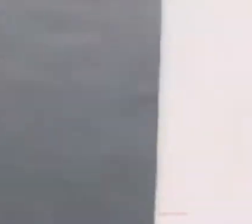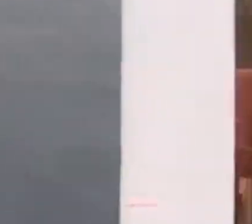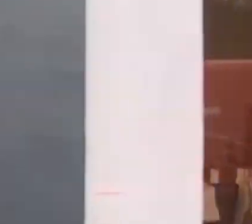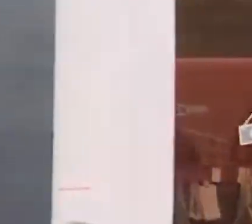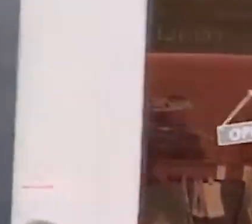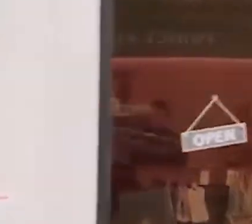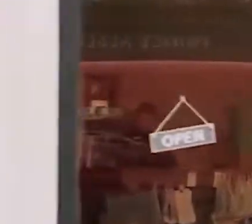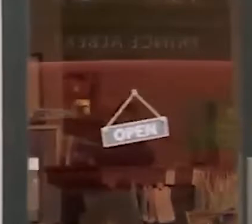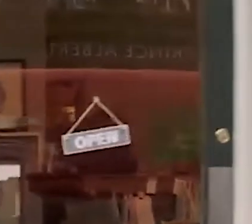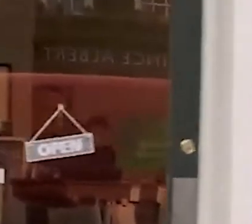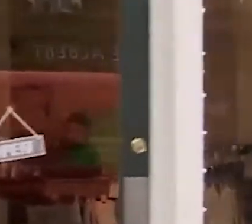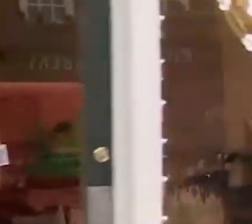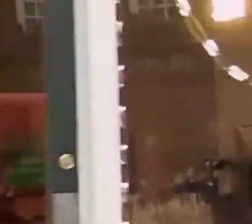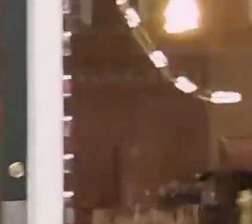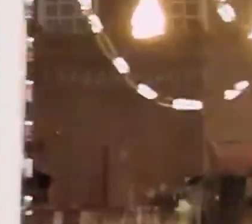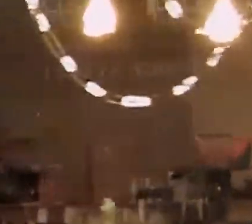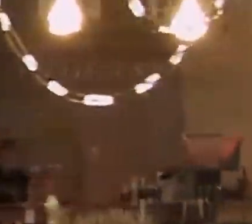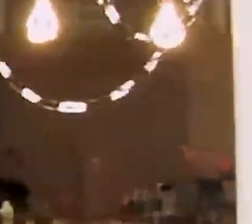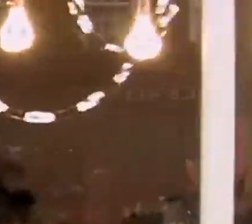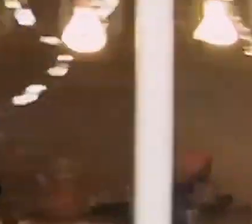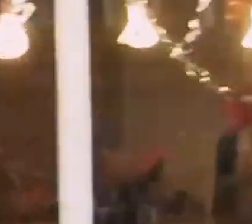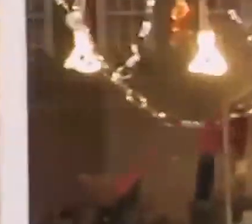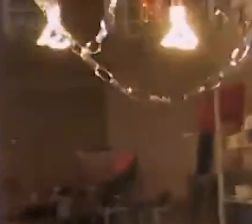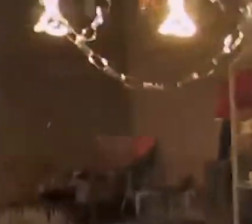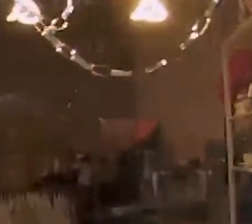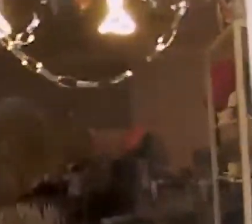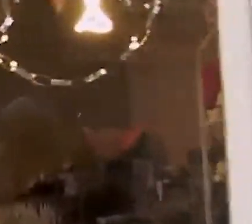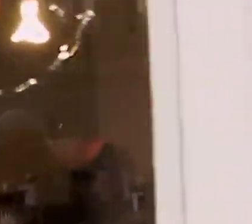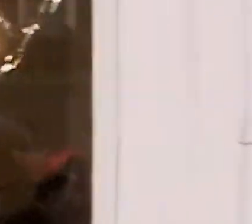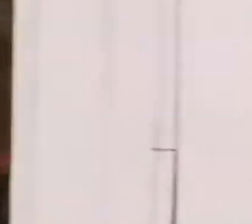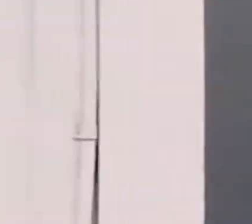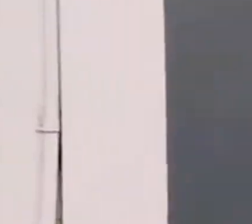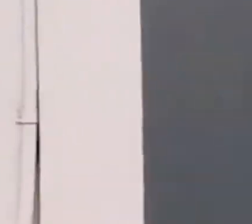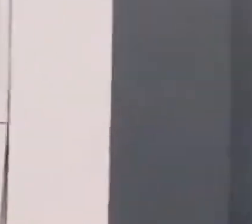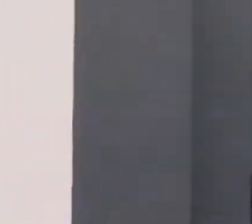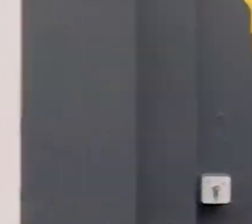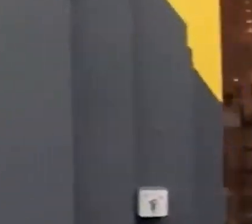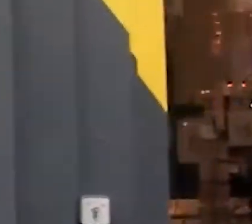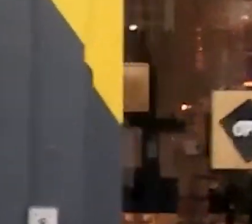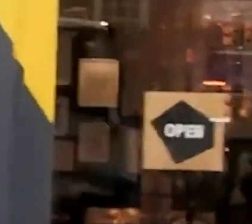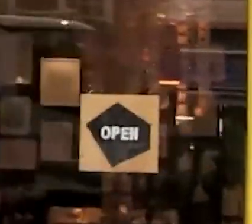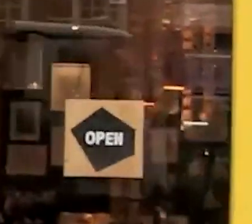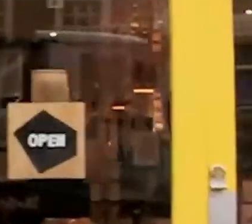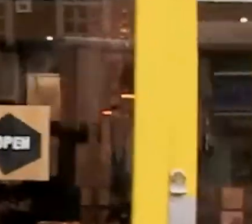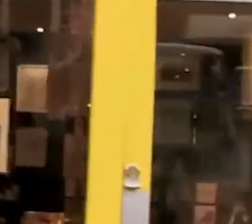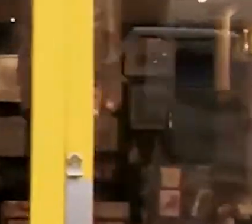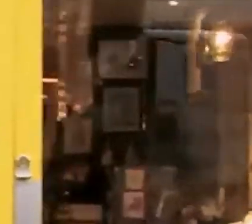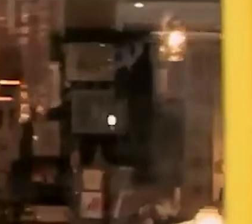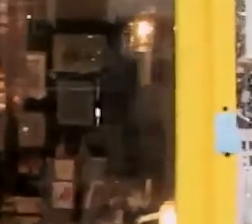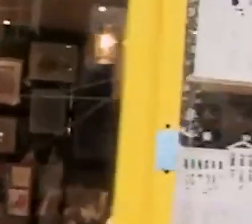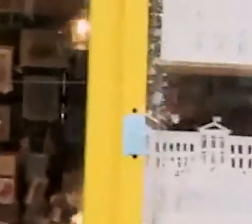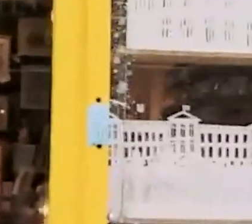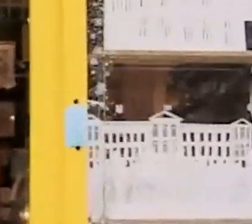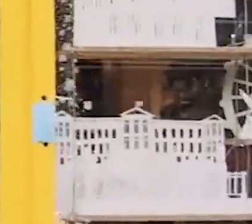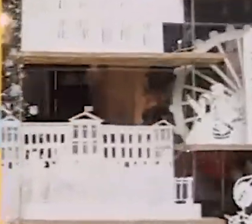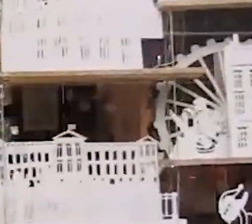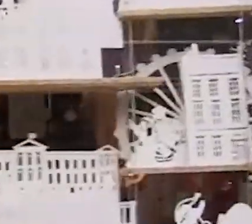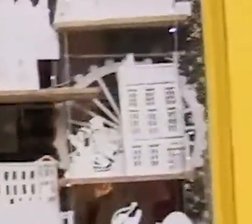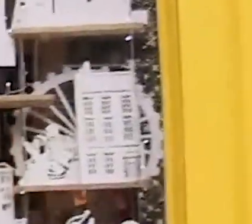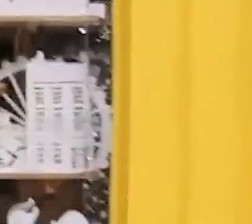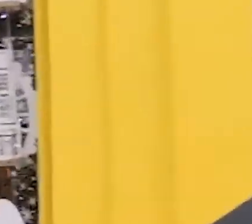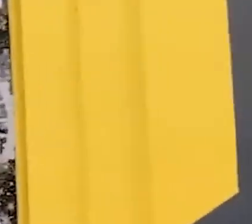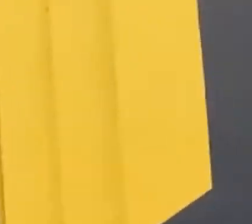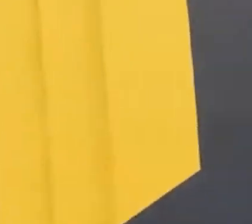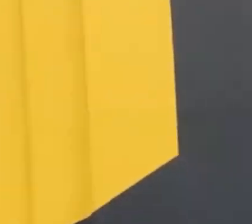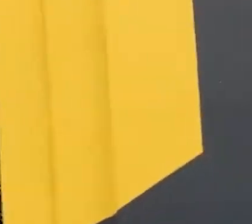we can do what we want. And Blacker is here. Everyone's coming to Brixton to see Blacker. We can't afford to do anything while he's here. Get